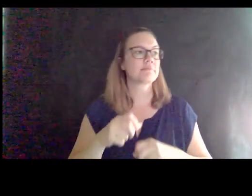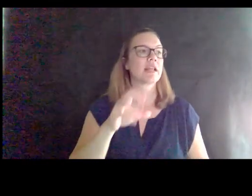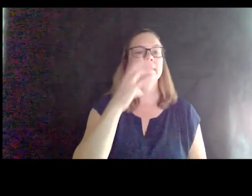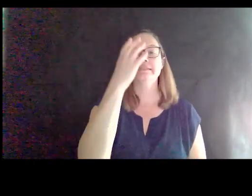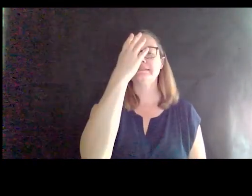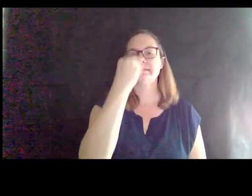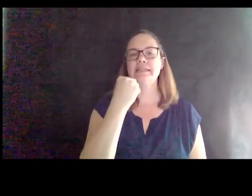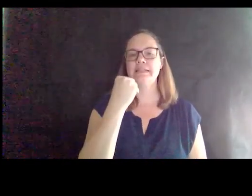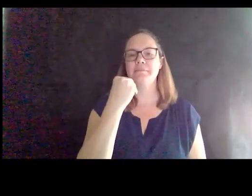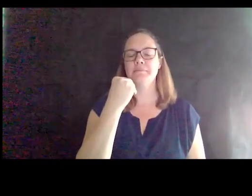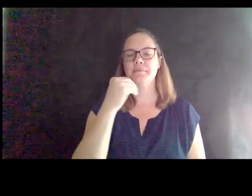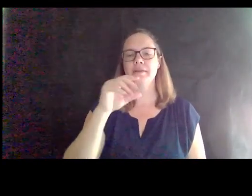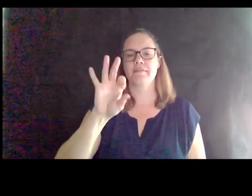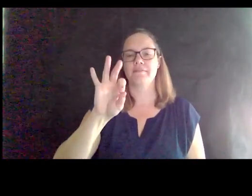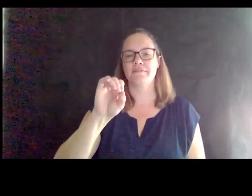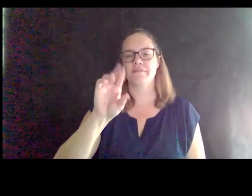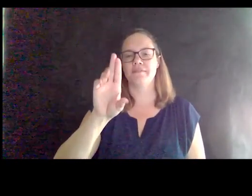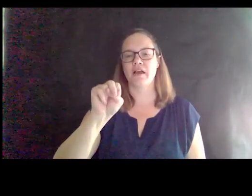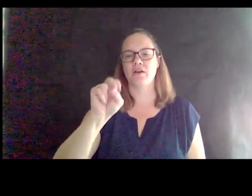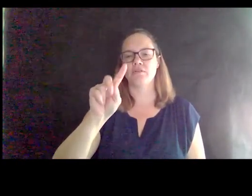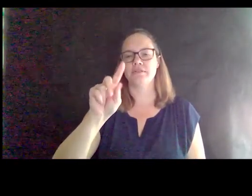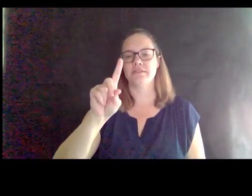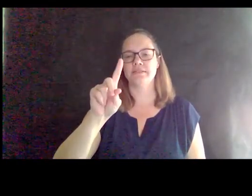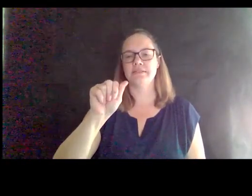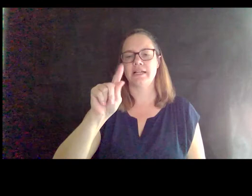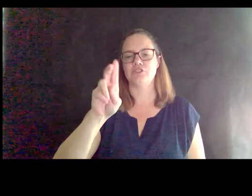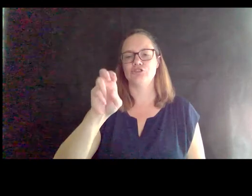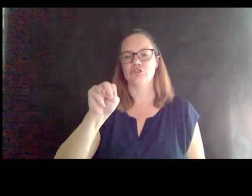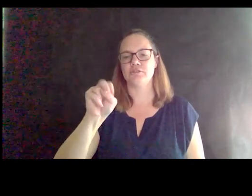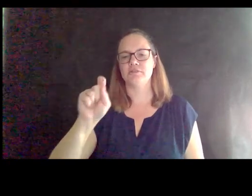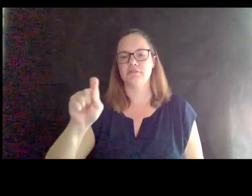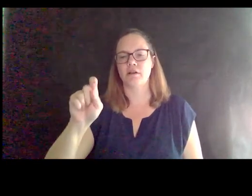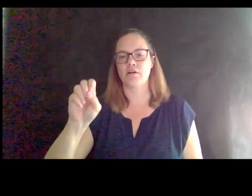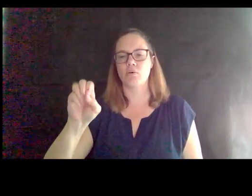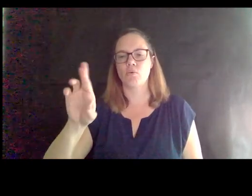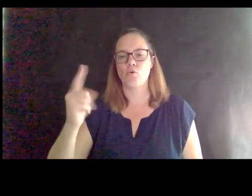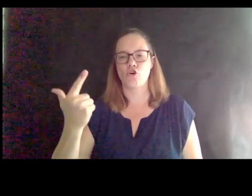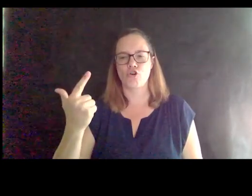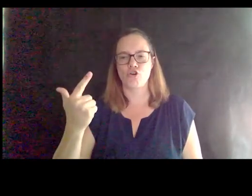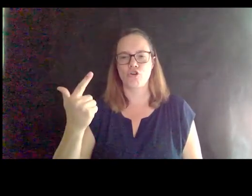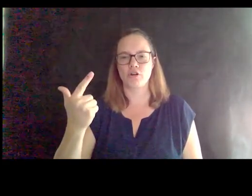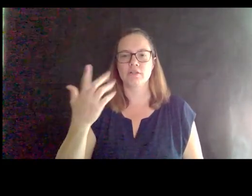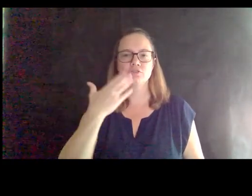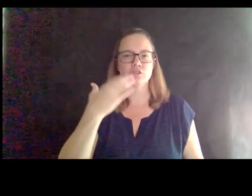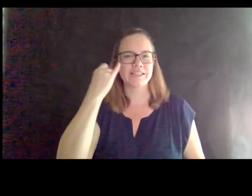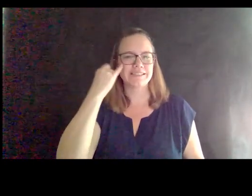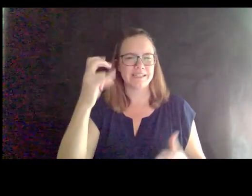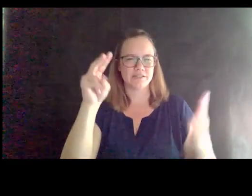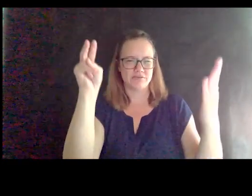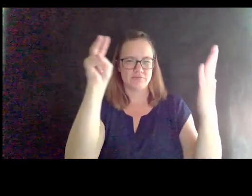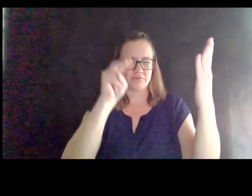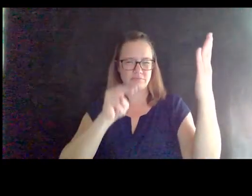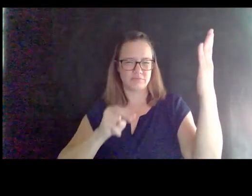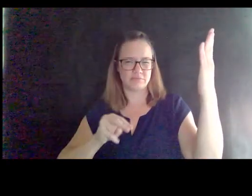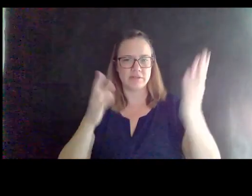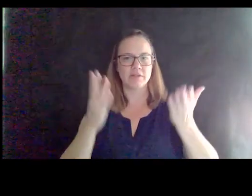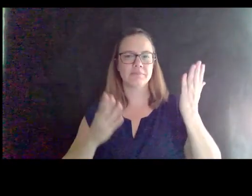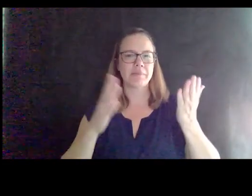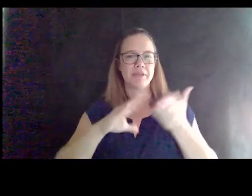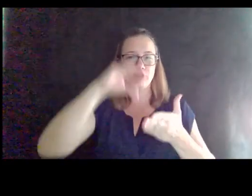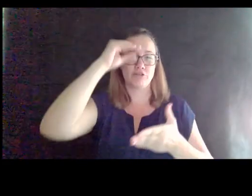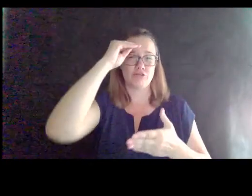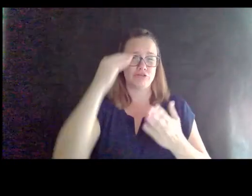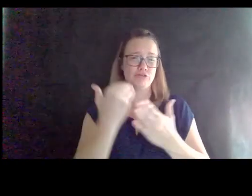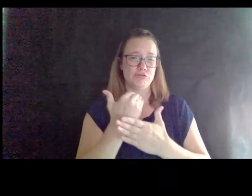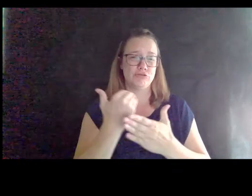.org is a great site to go to just to look through and see if there's anything else that can improve your quality of